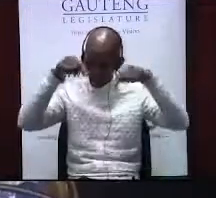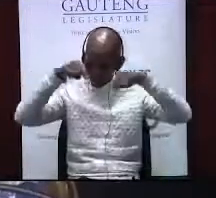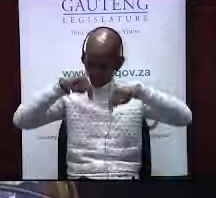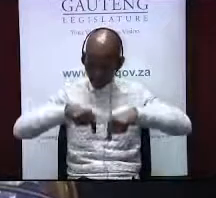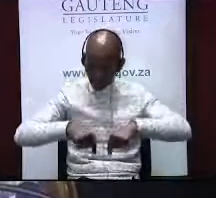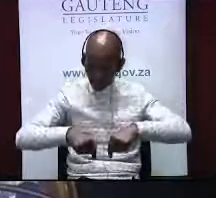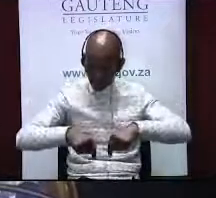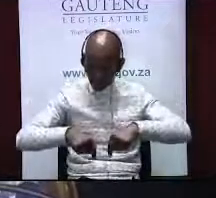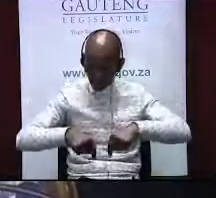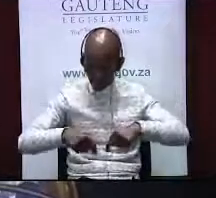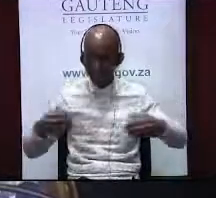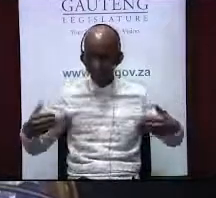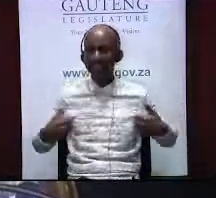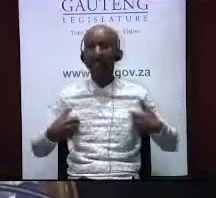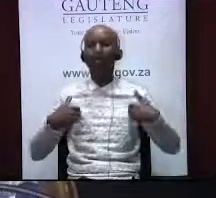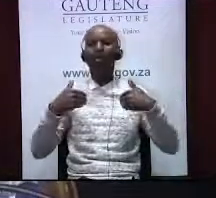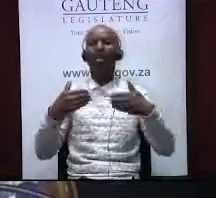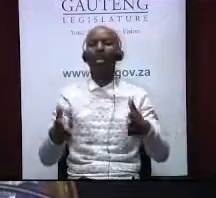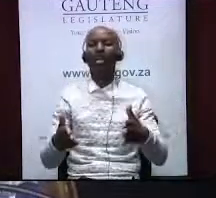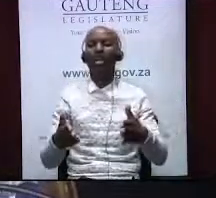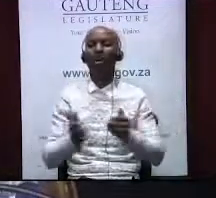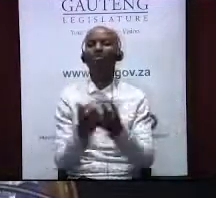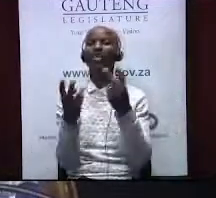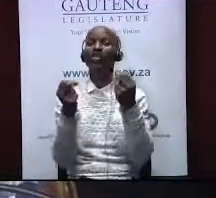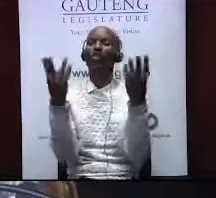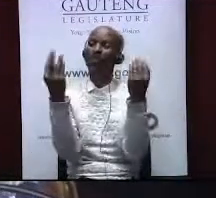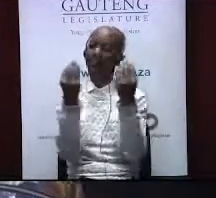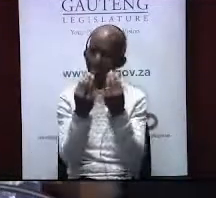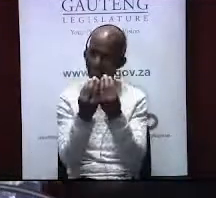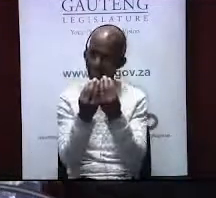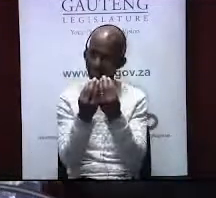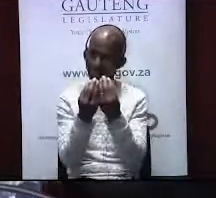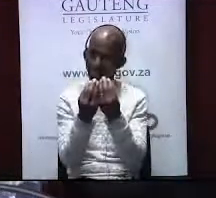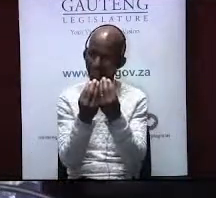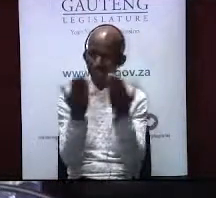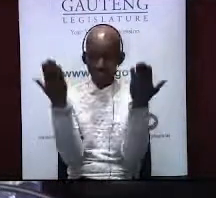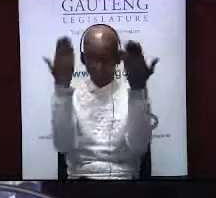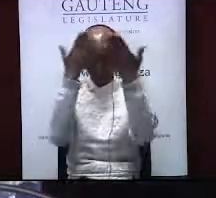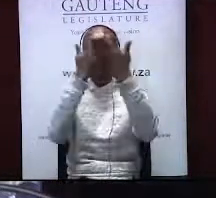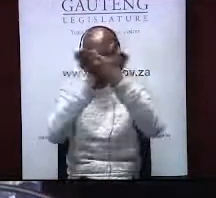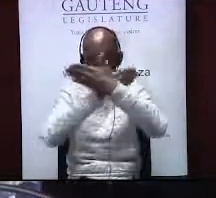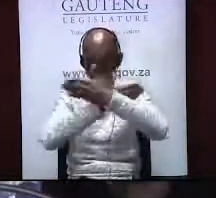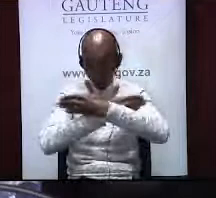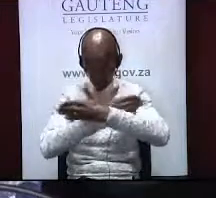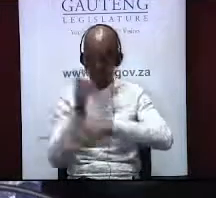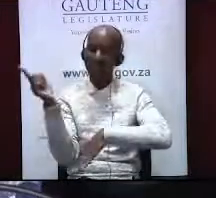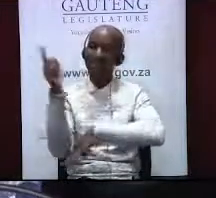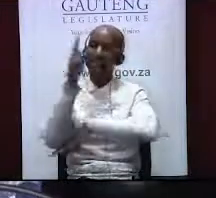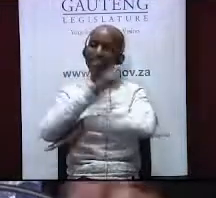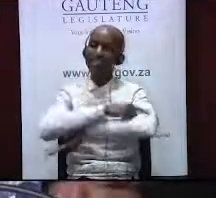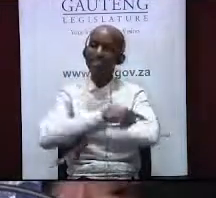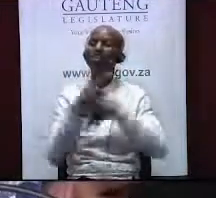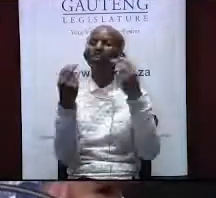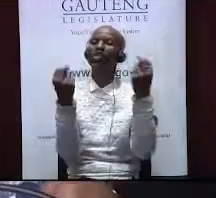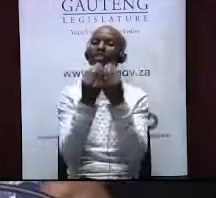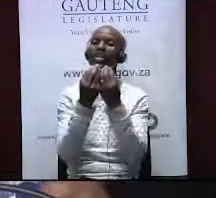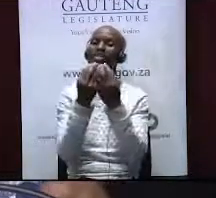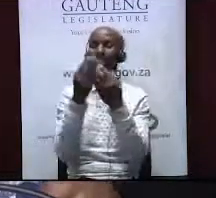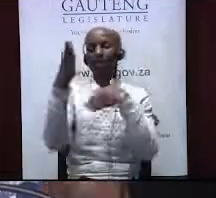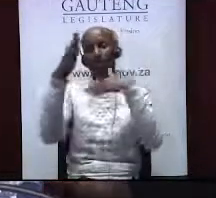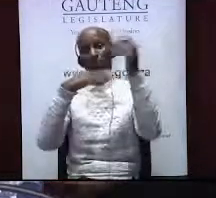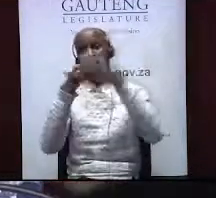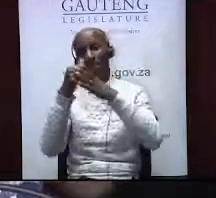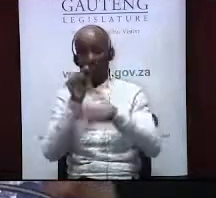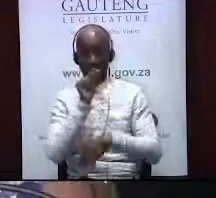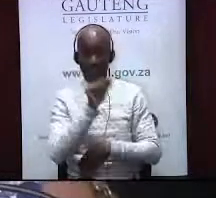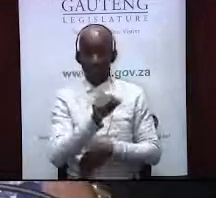Today is the beginning of new things. It's a dawn, the day where new things are birthed.